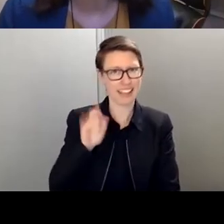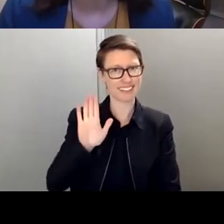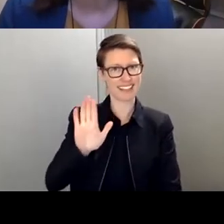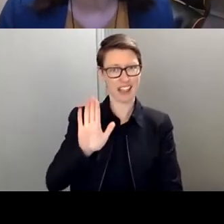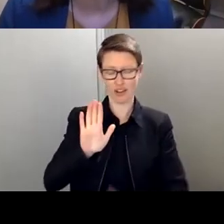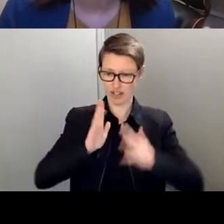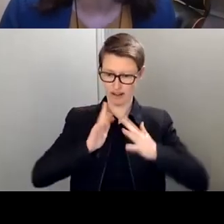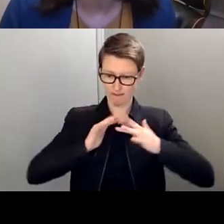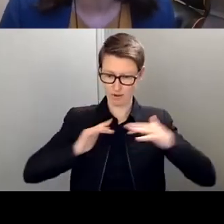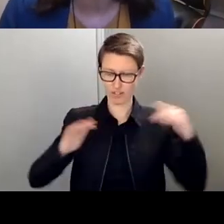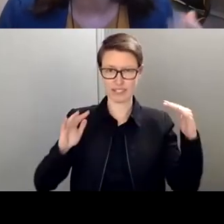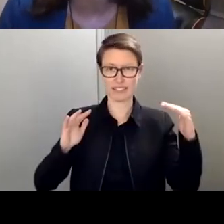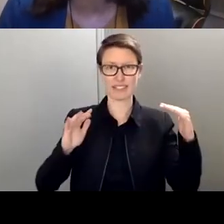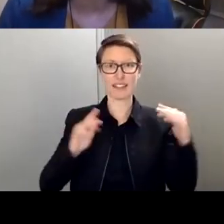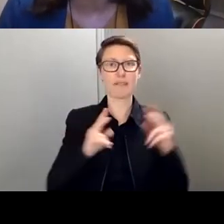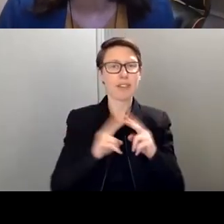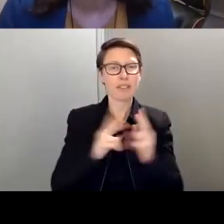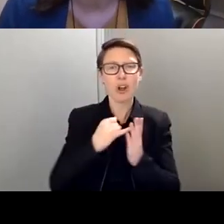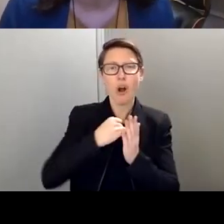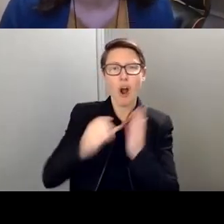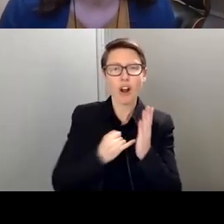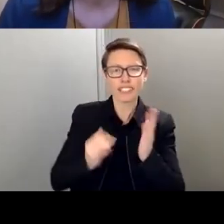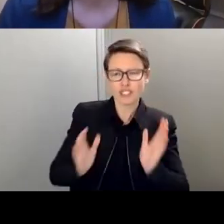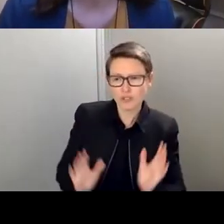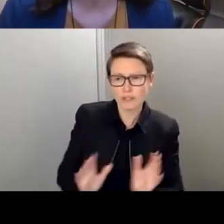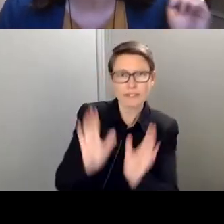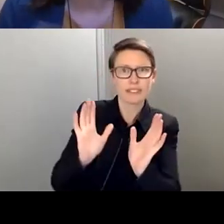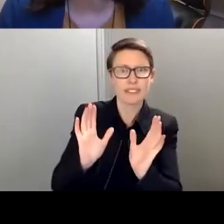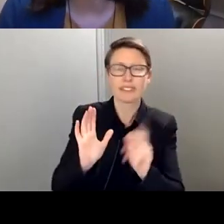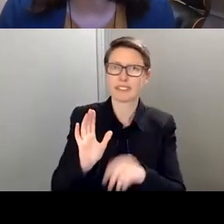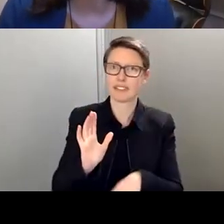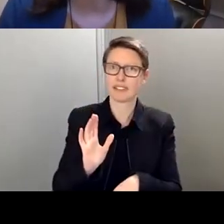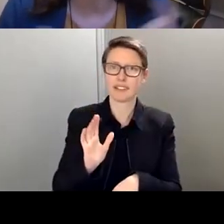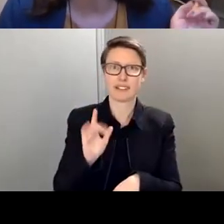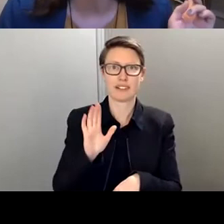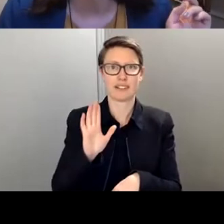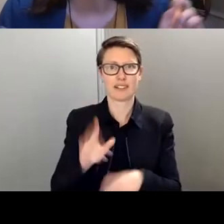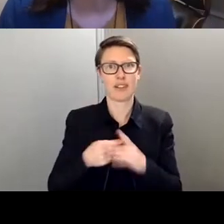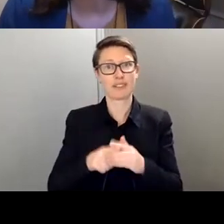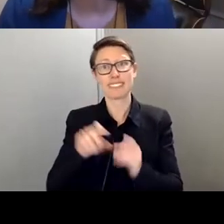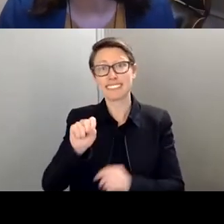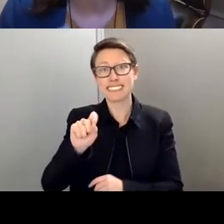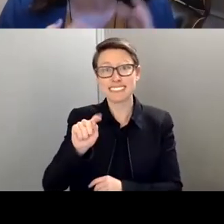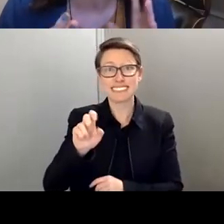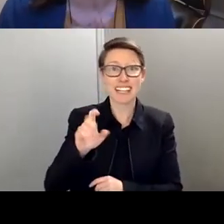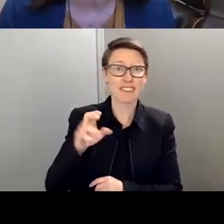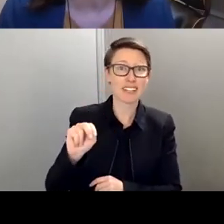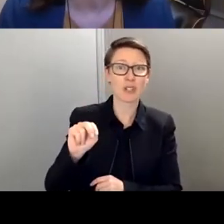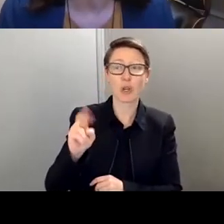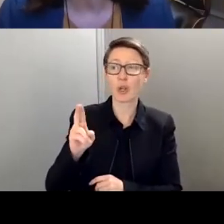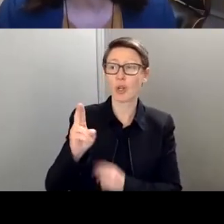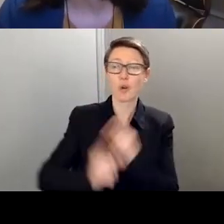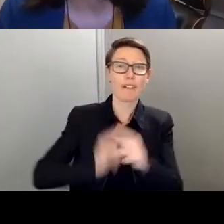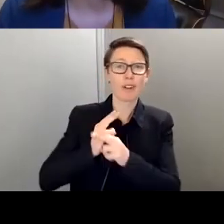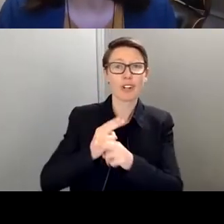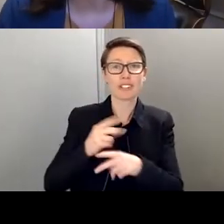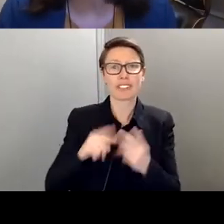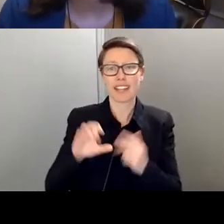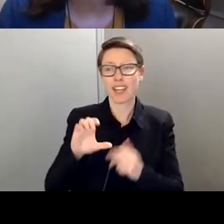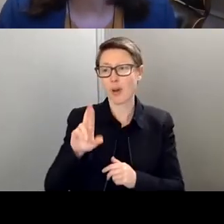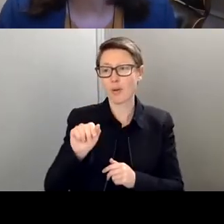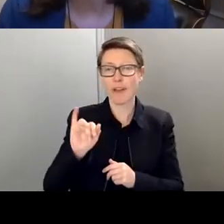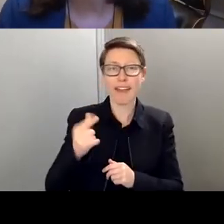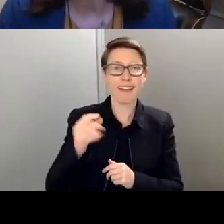artist-driven, which I love, and they're original stories. So I look at Steven Universe, I look at Craig of the Creek, I look at